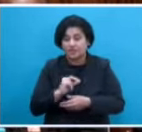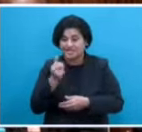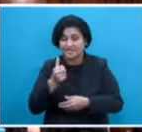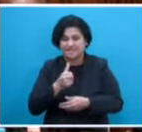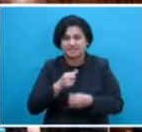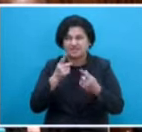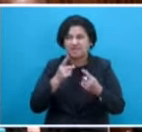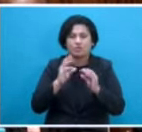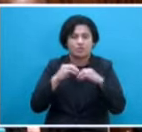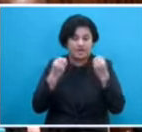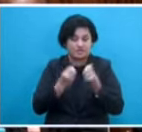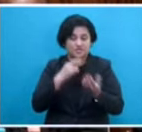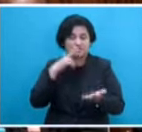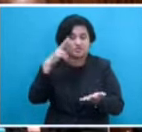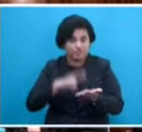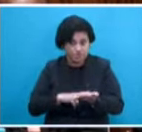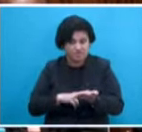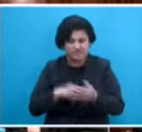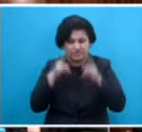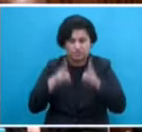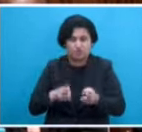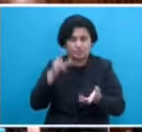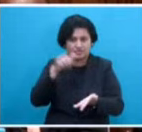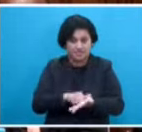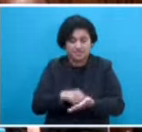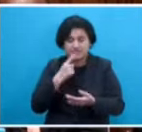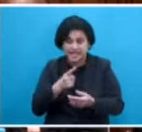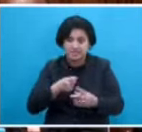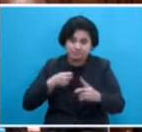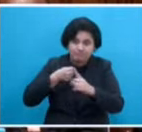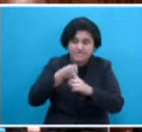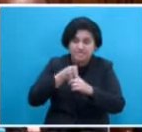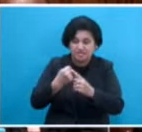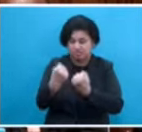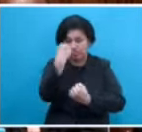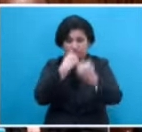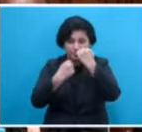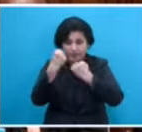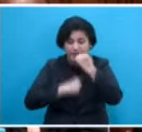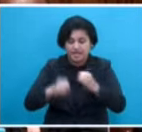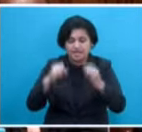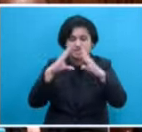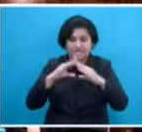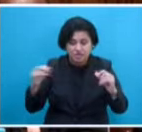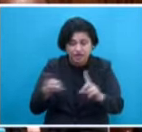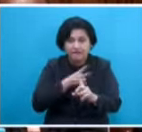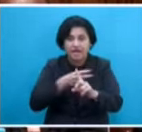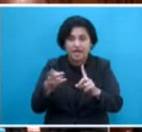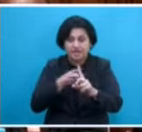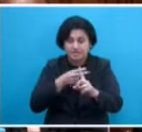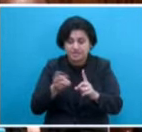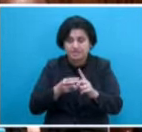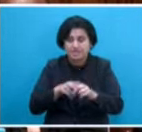on Fiji states that beatings, rape, sexual violence, attack by police dogs, and even murder are